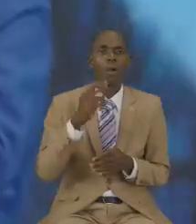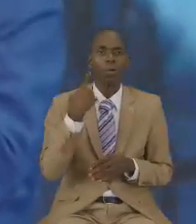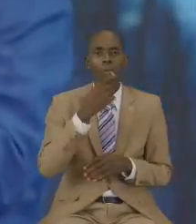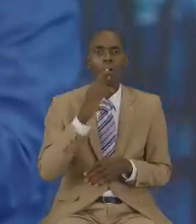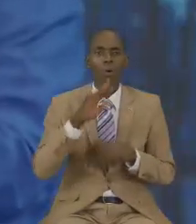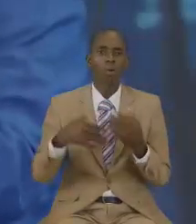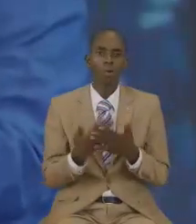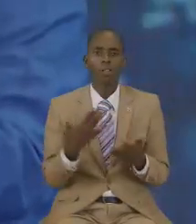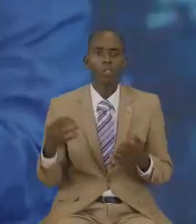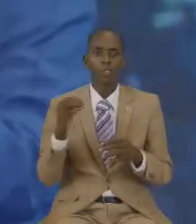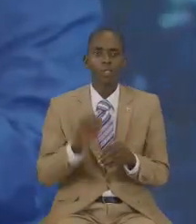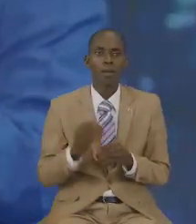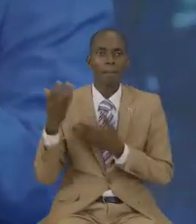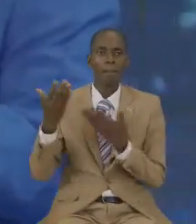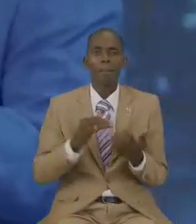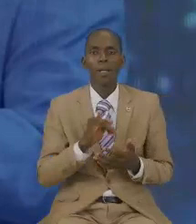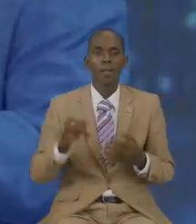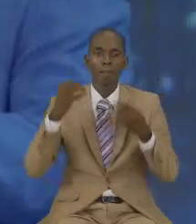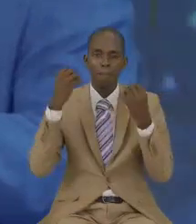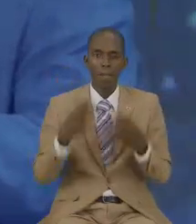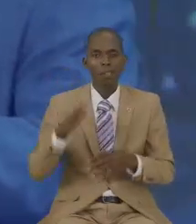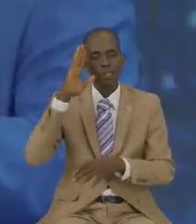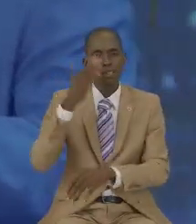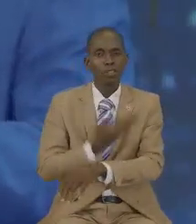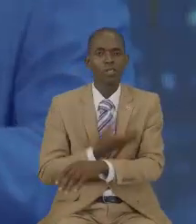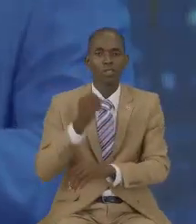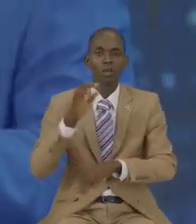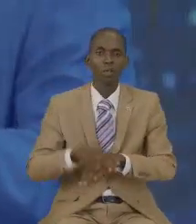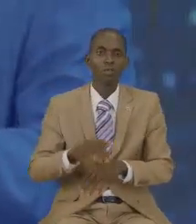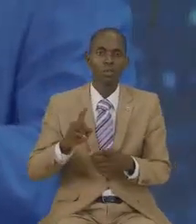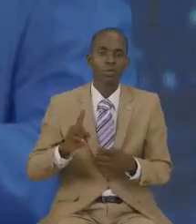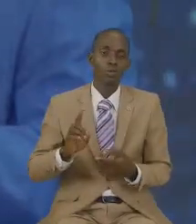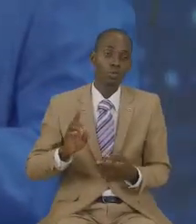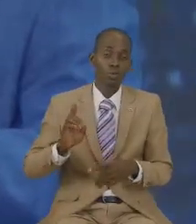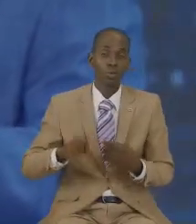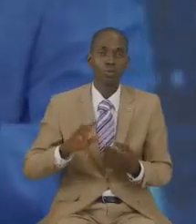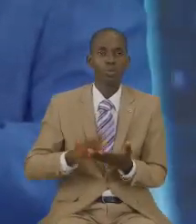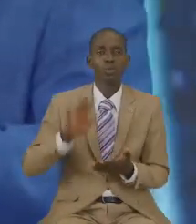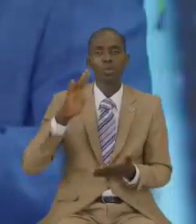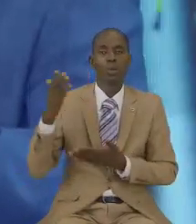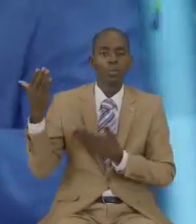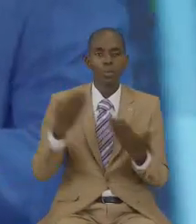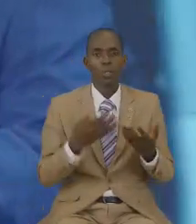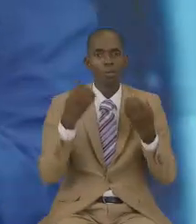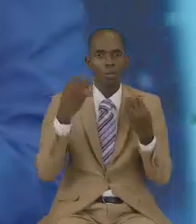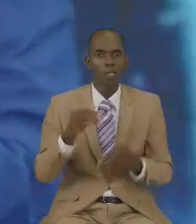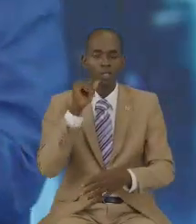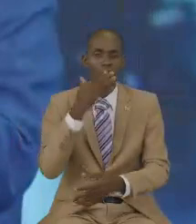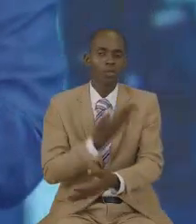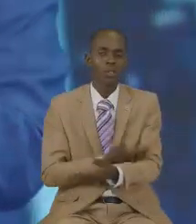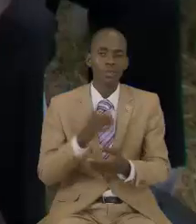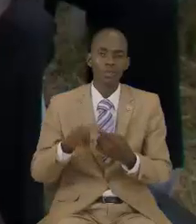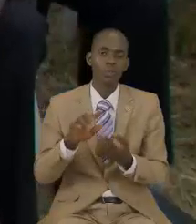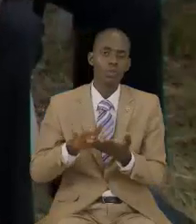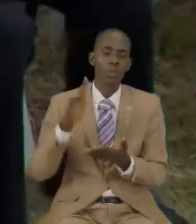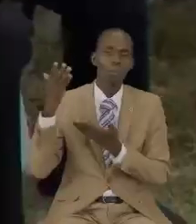all things, in bringing many sons to glory, in bringing many daughters to glory,